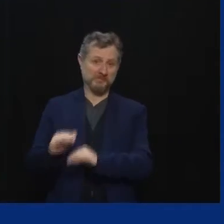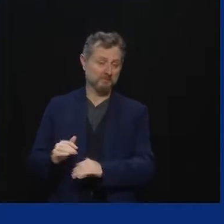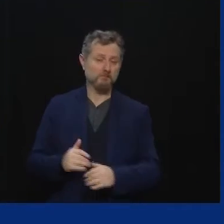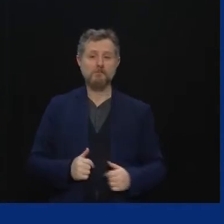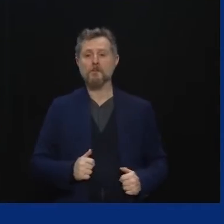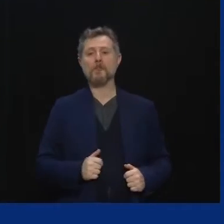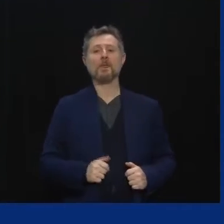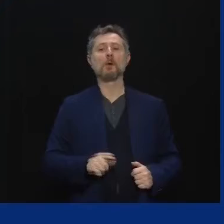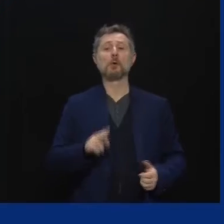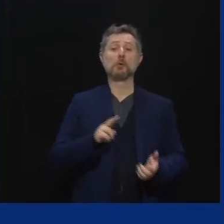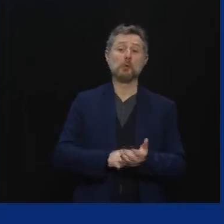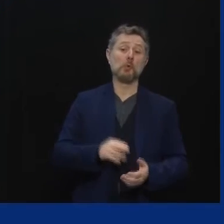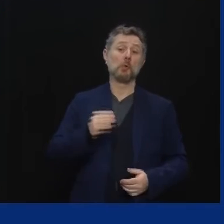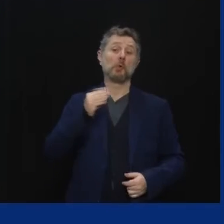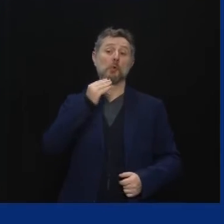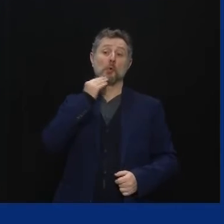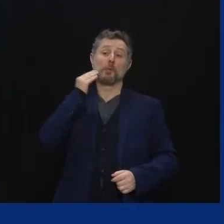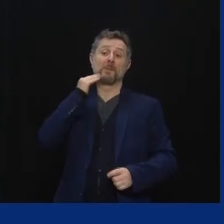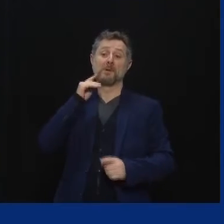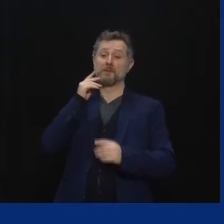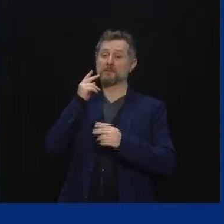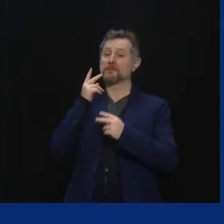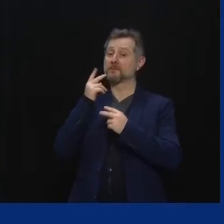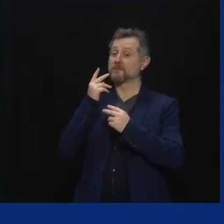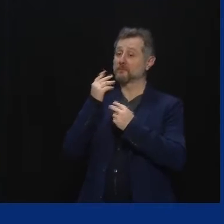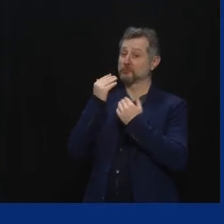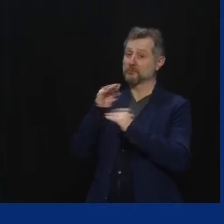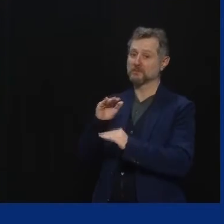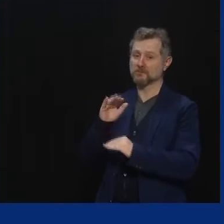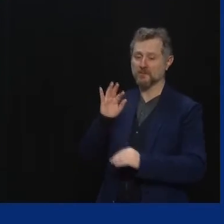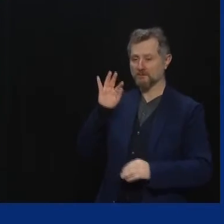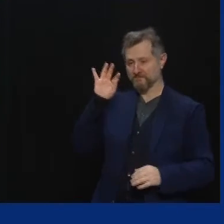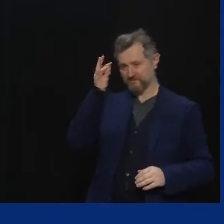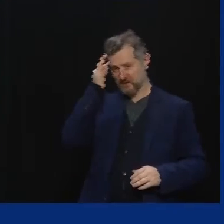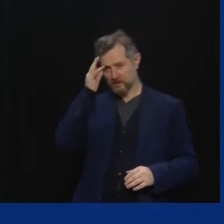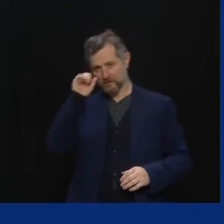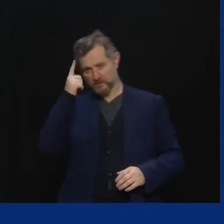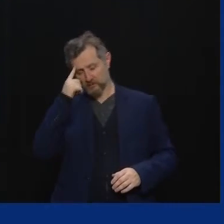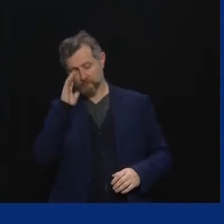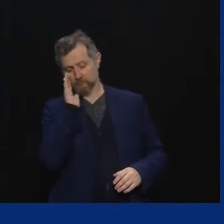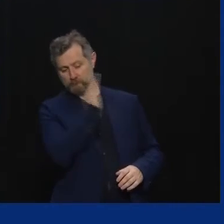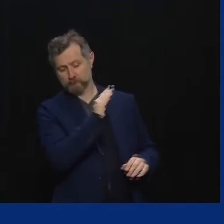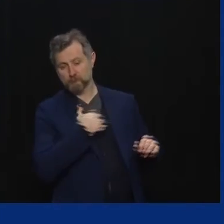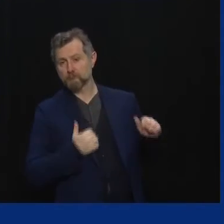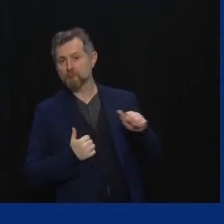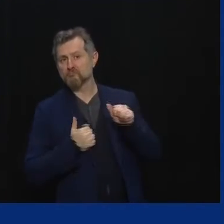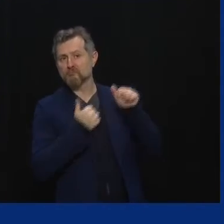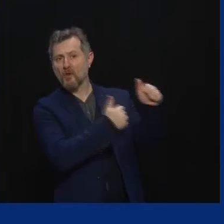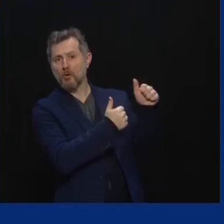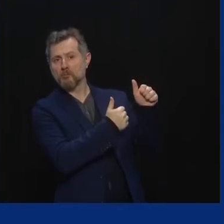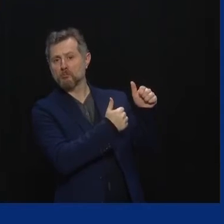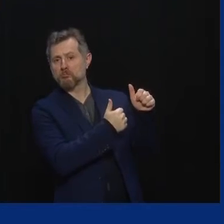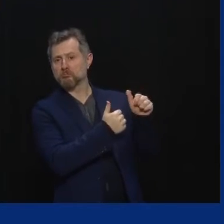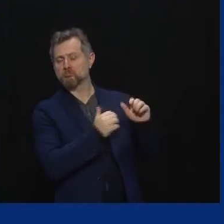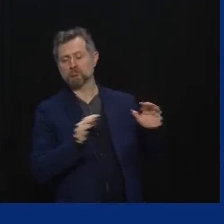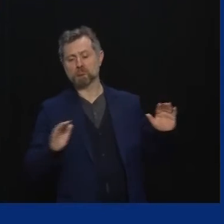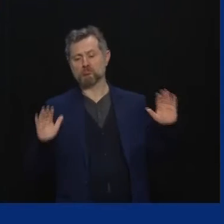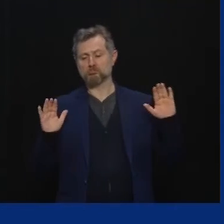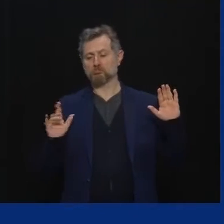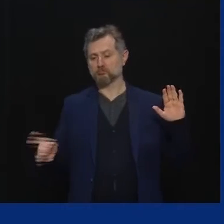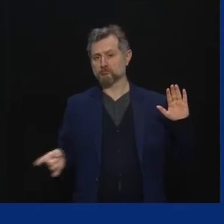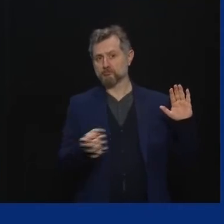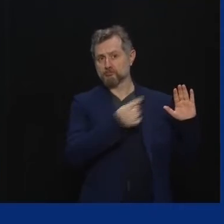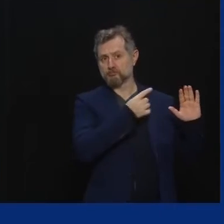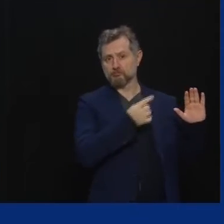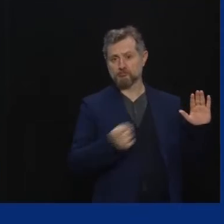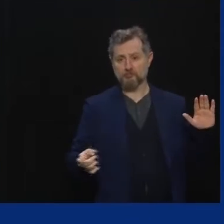came out of the federal government, and we simply are following their directive. However, I would encourage